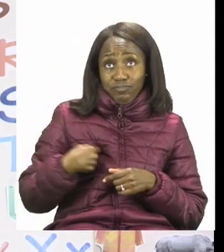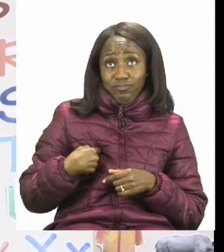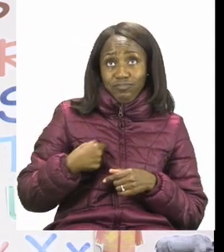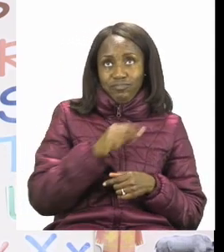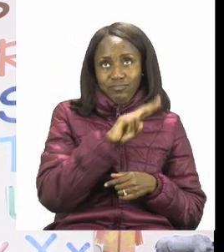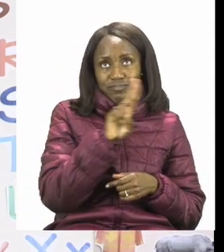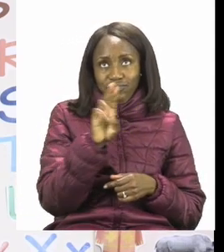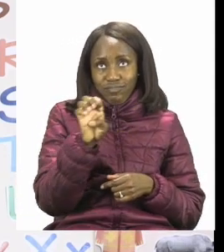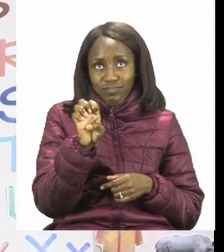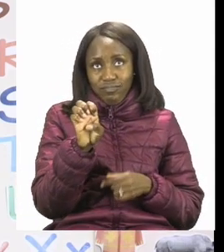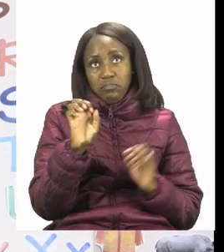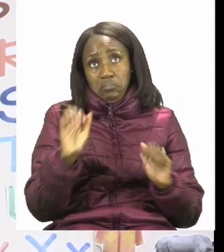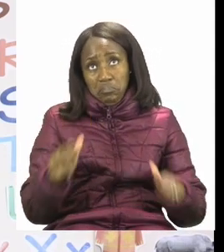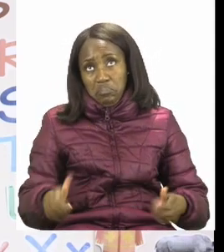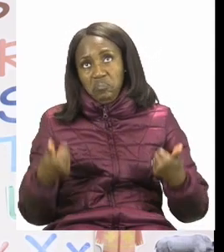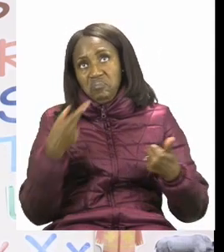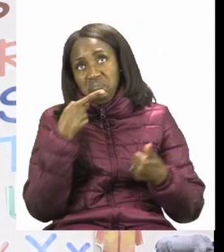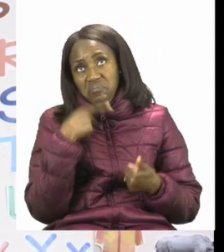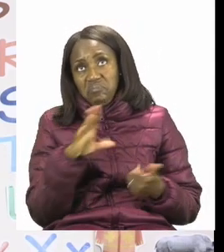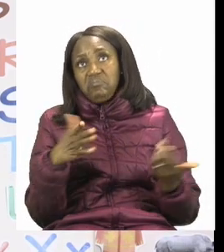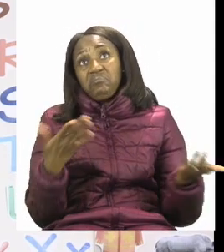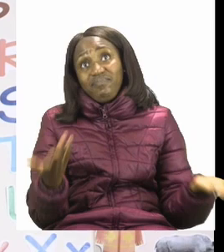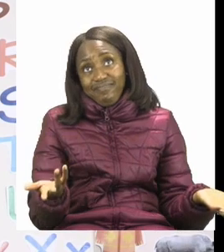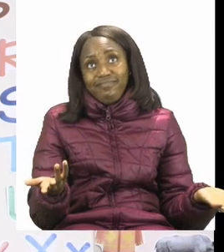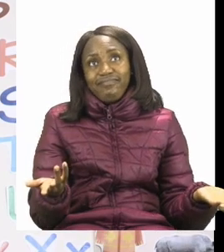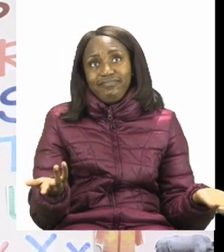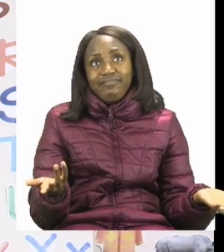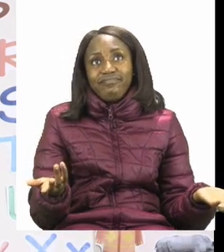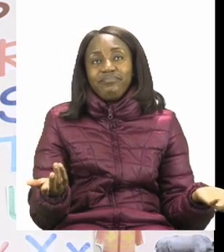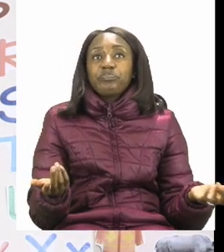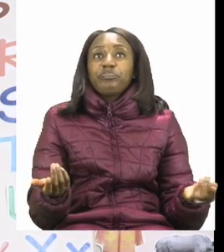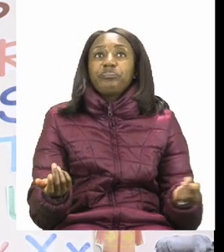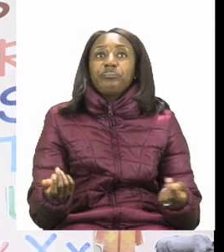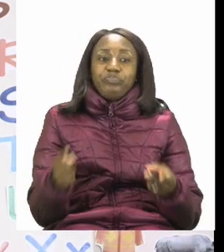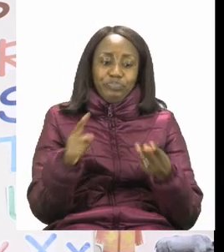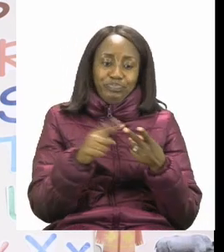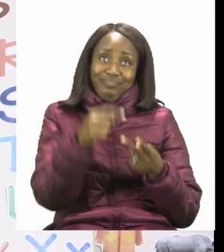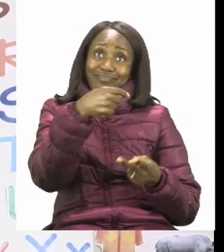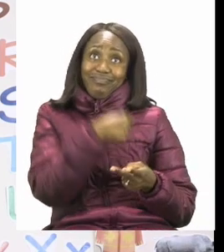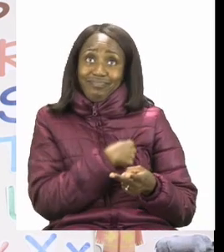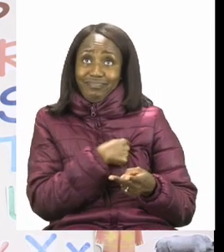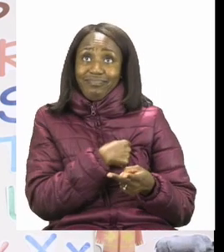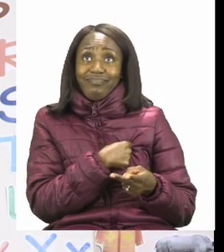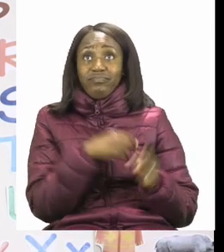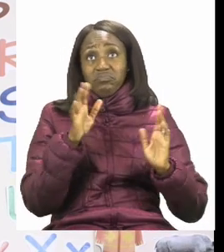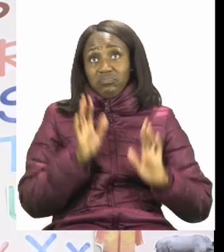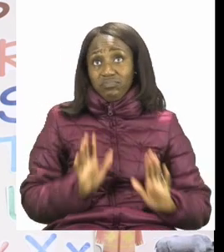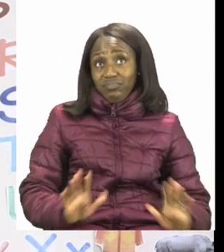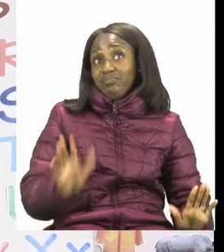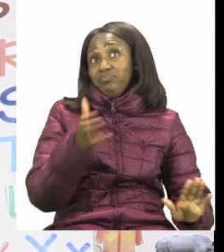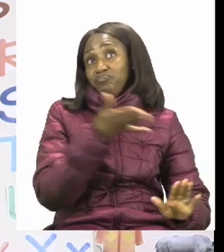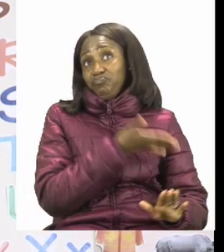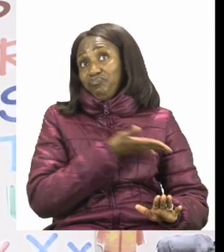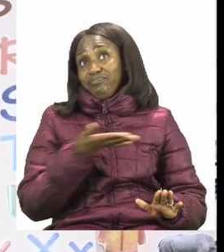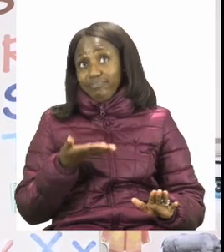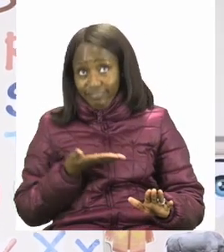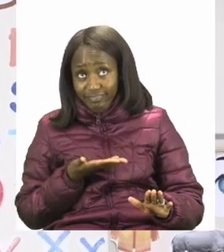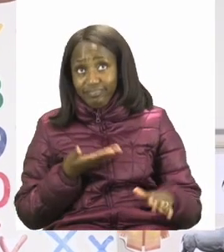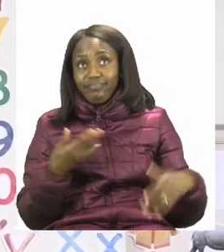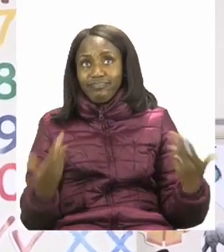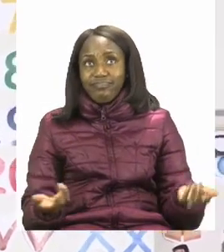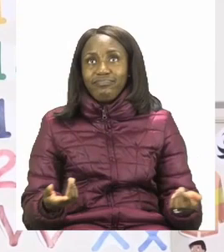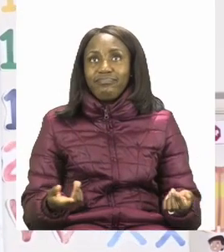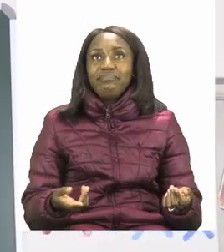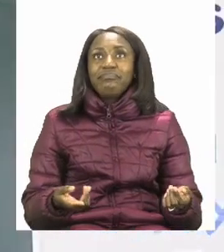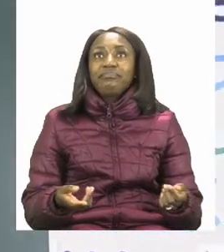boy or a man and a boy or a man's name, or she, if it is a girl or a woman,